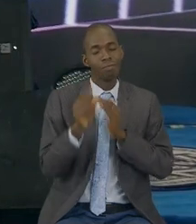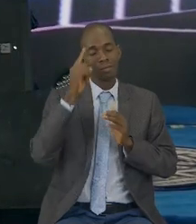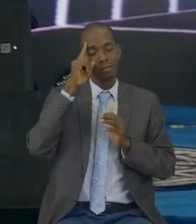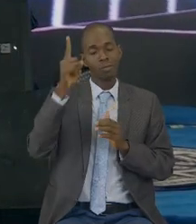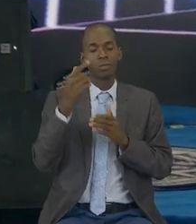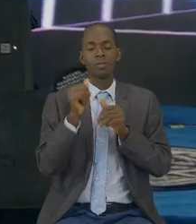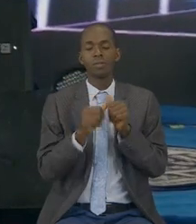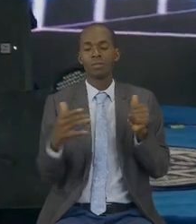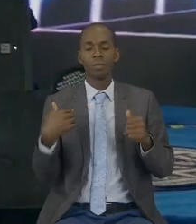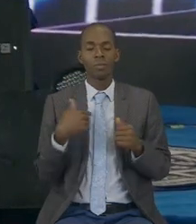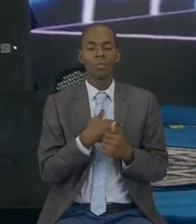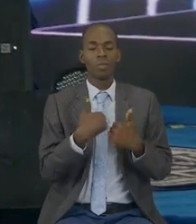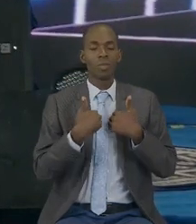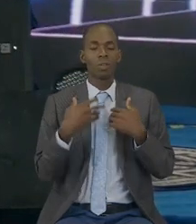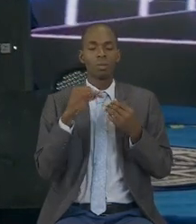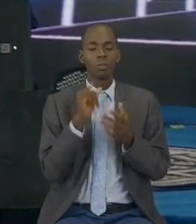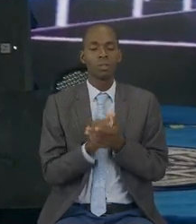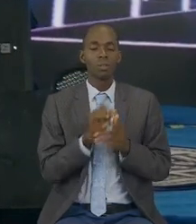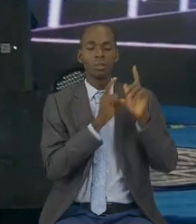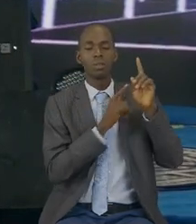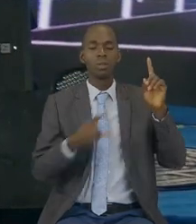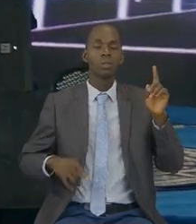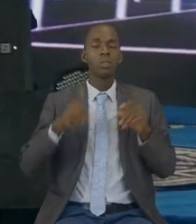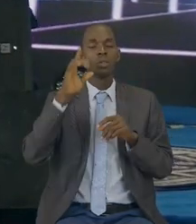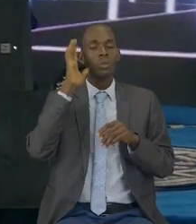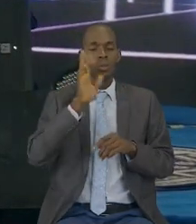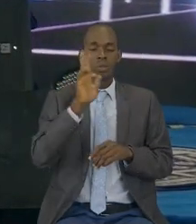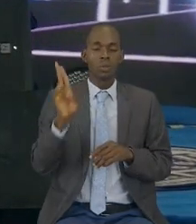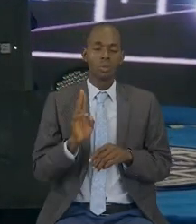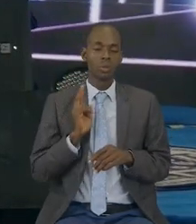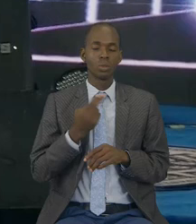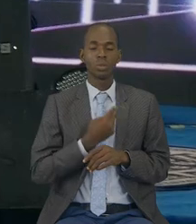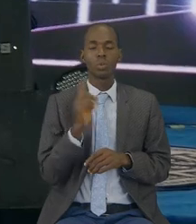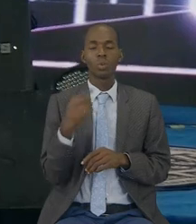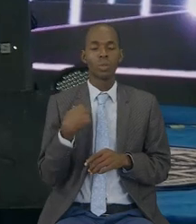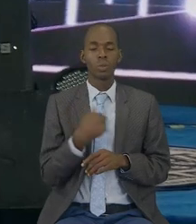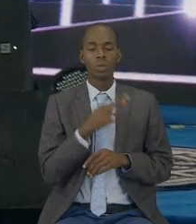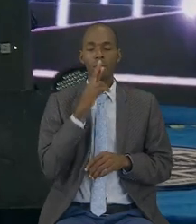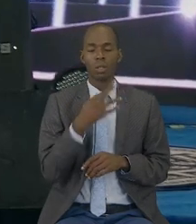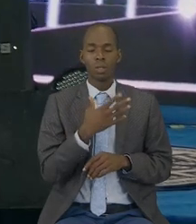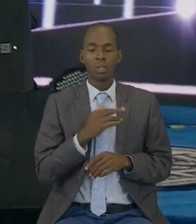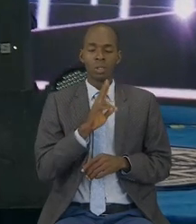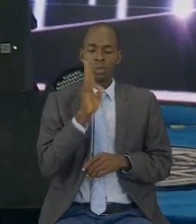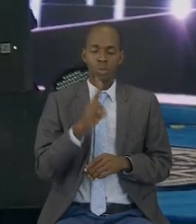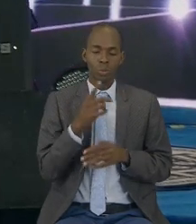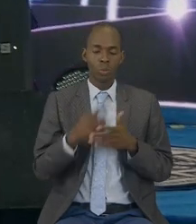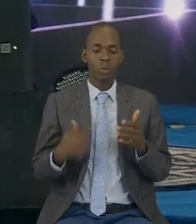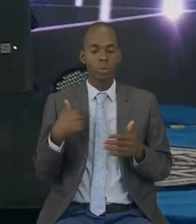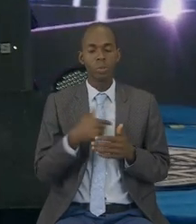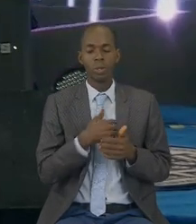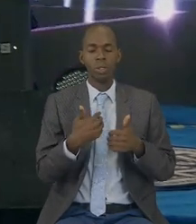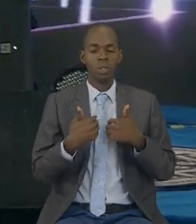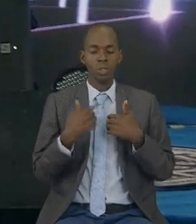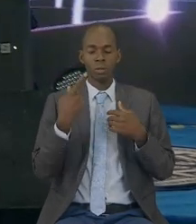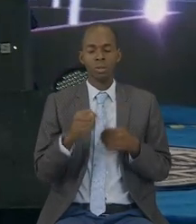have, so that, Lord, you will use us where we are, and you will use what we have, the rod in